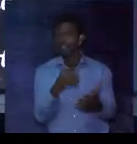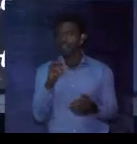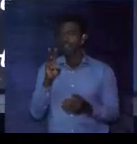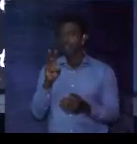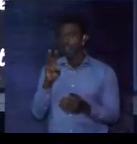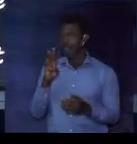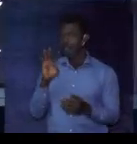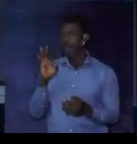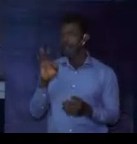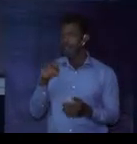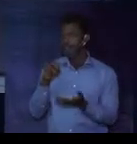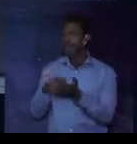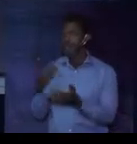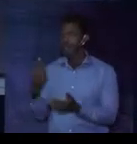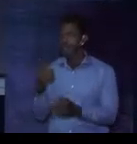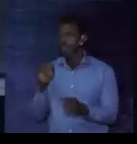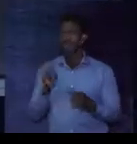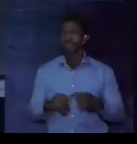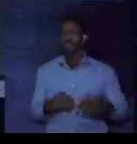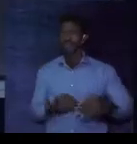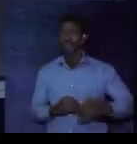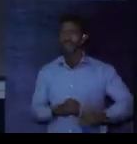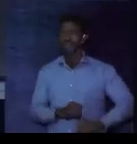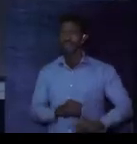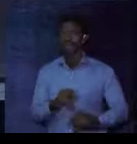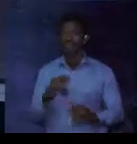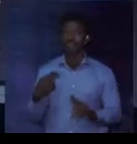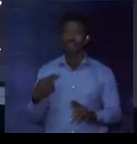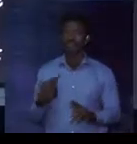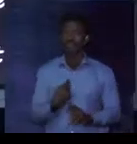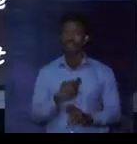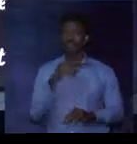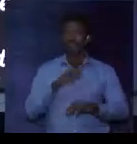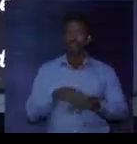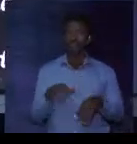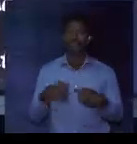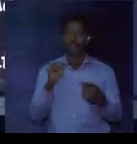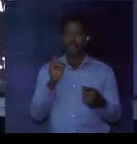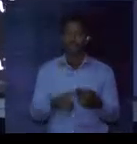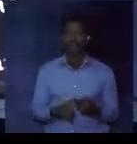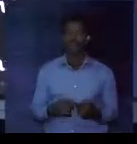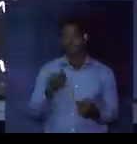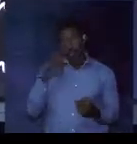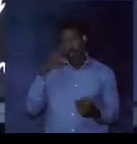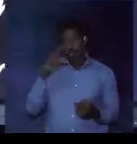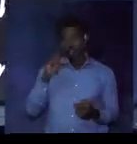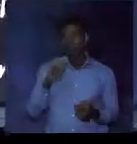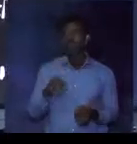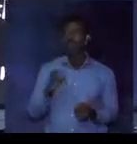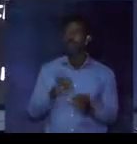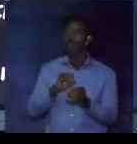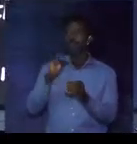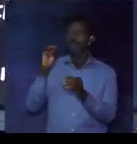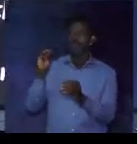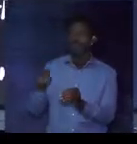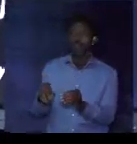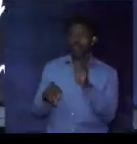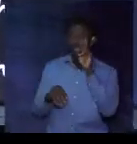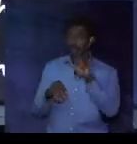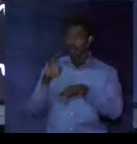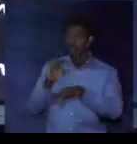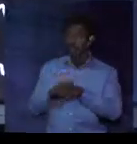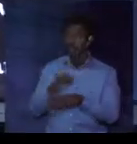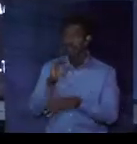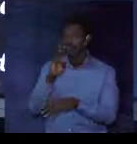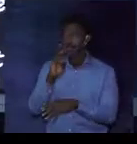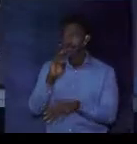bit to show that it is ones. Then, to guide me on how to pronounce these numbers, I put ones on top of the 3 digits to show